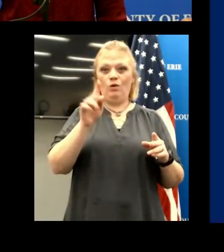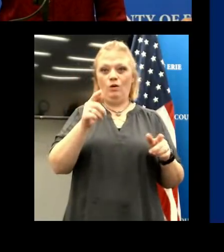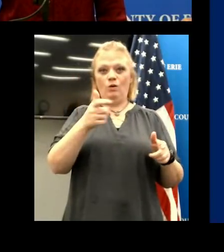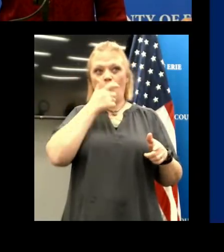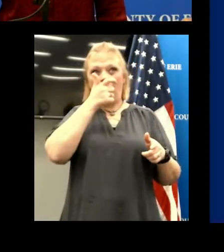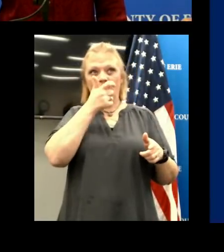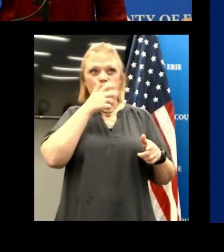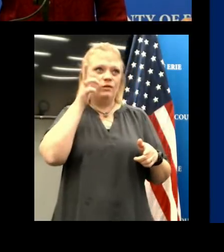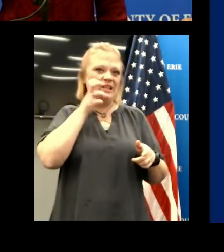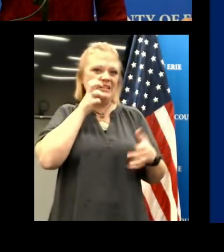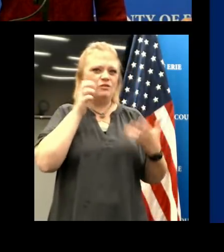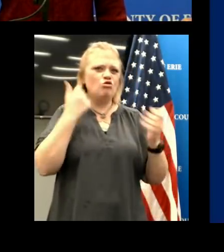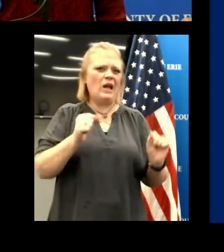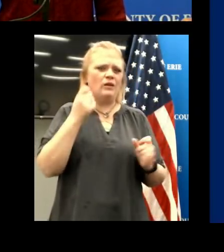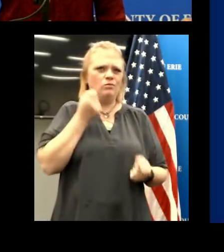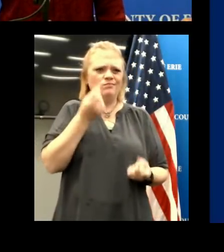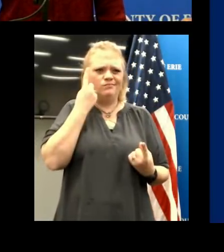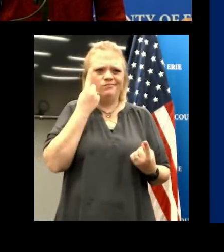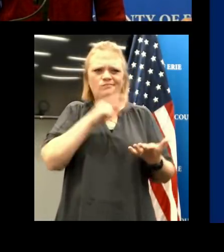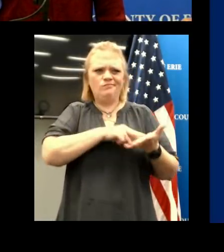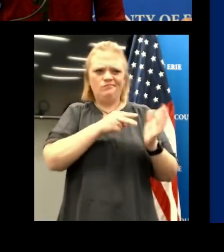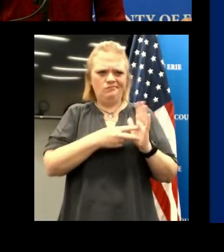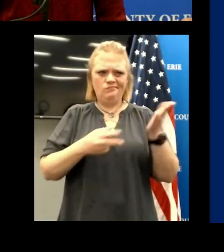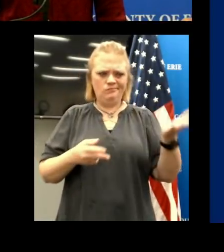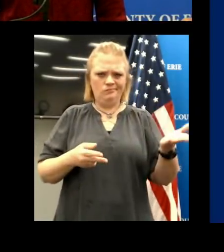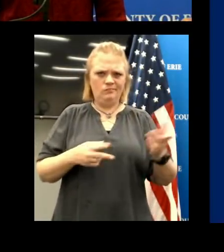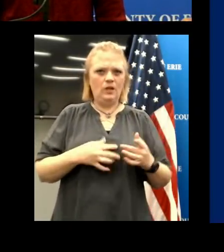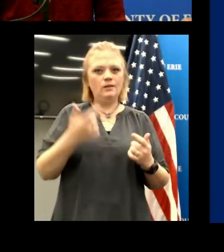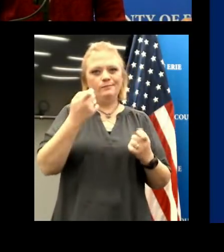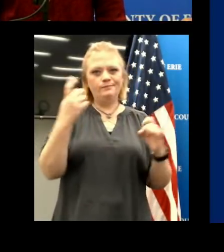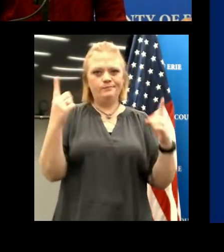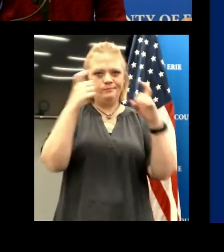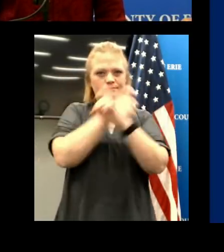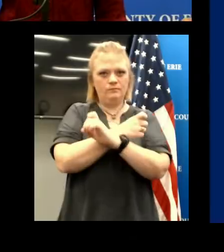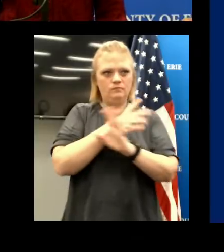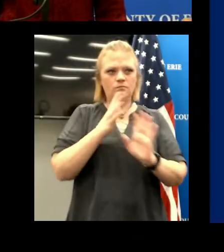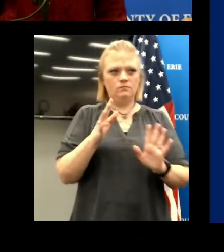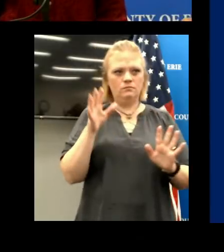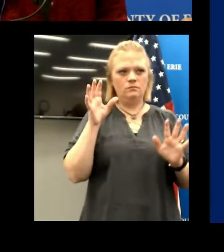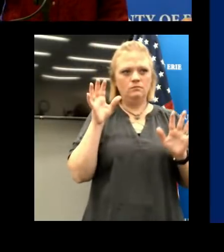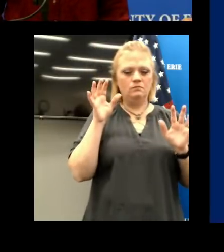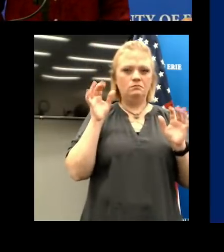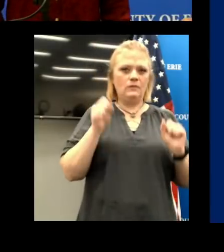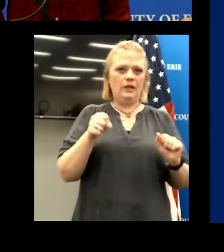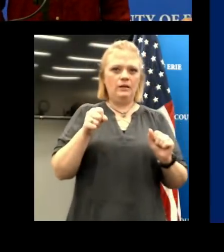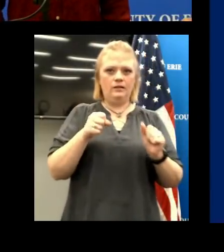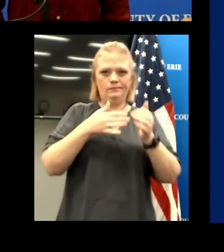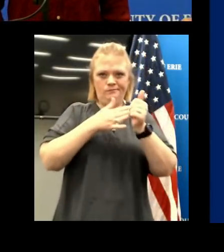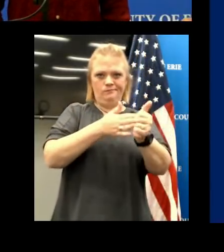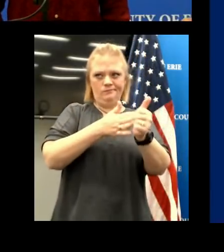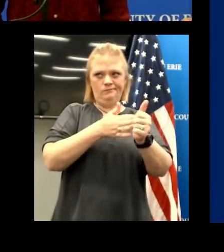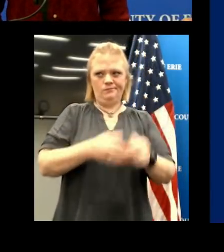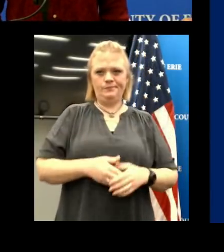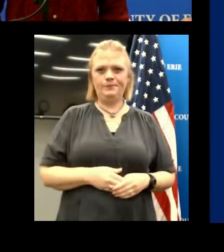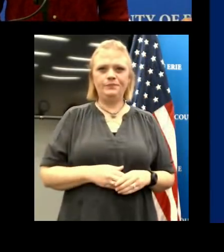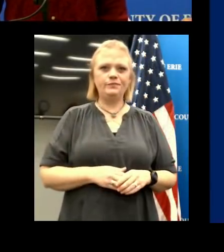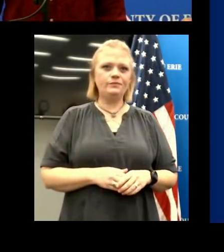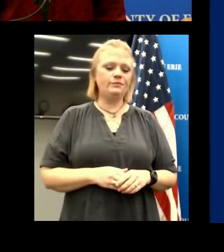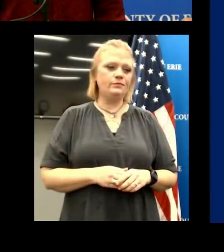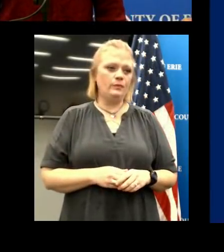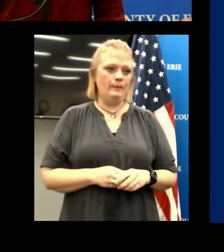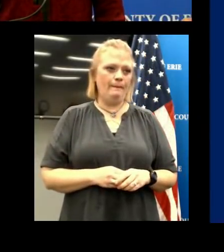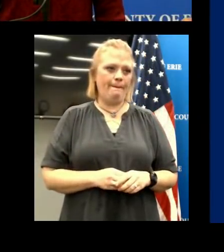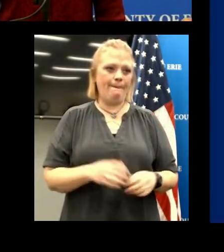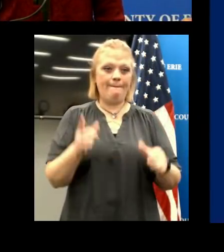trying to understand. So it is a little bit complicated, and I can walk you through it. So first of